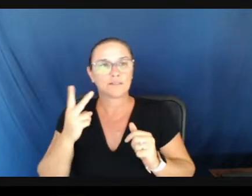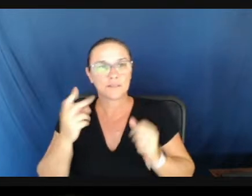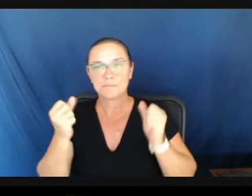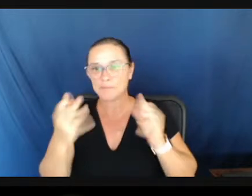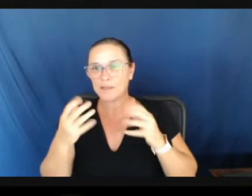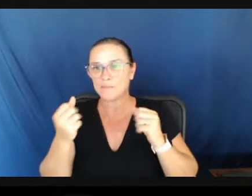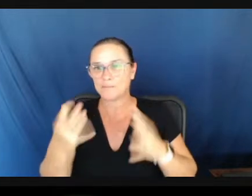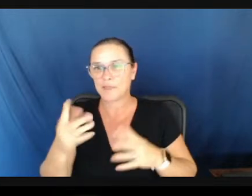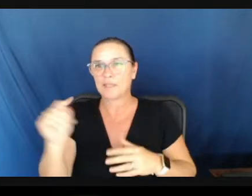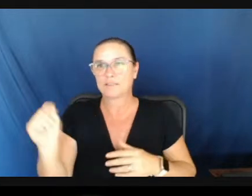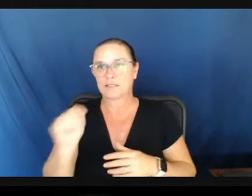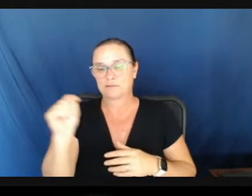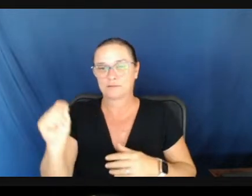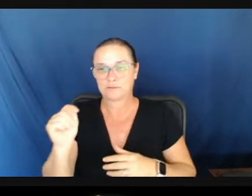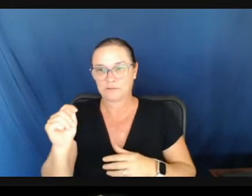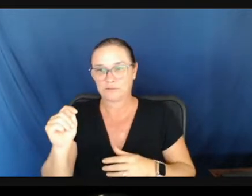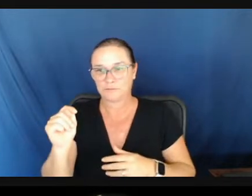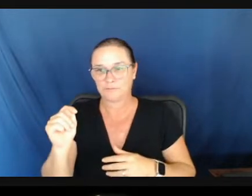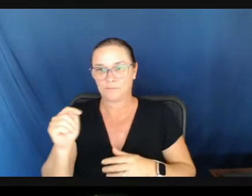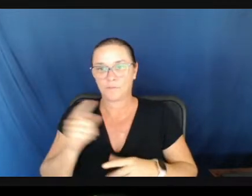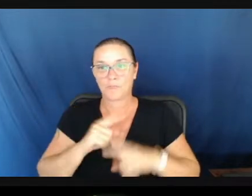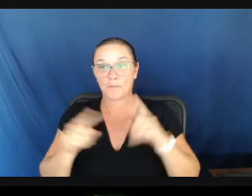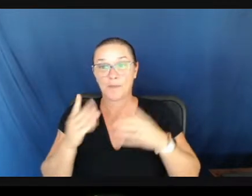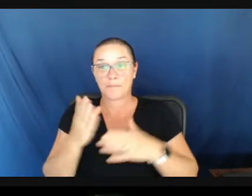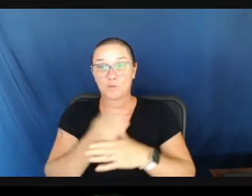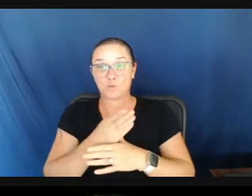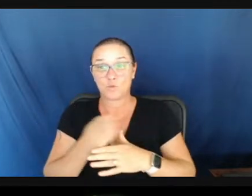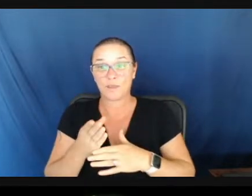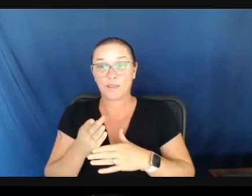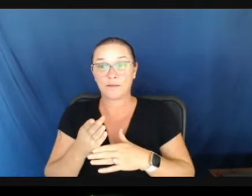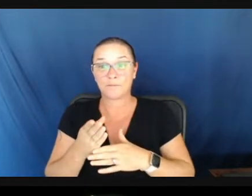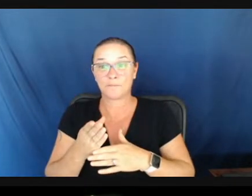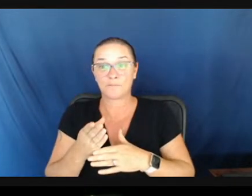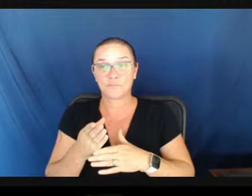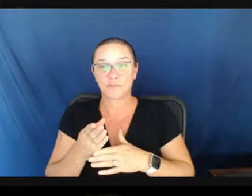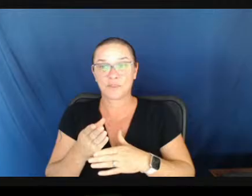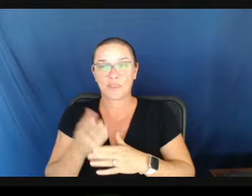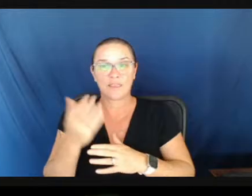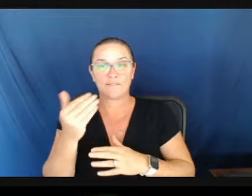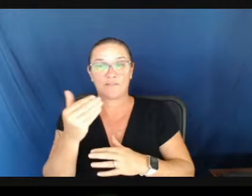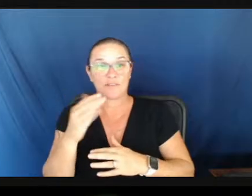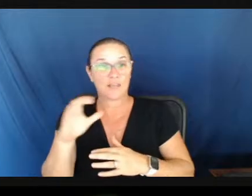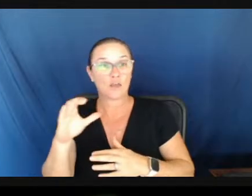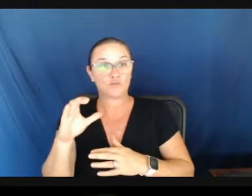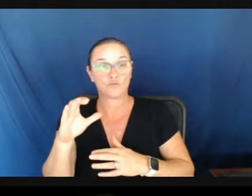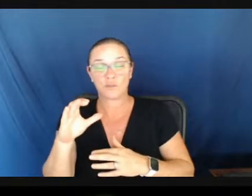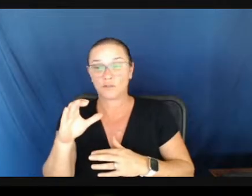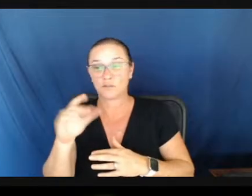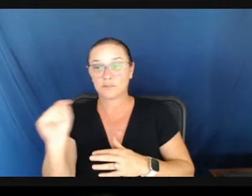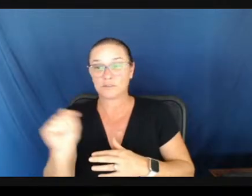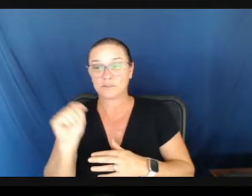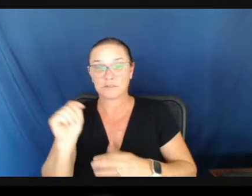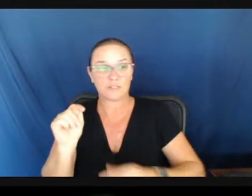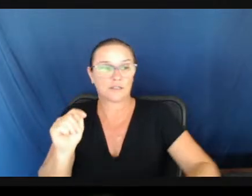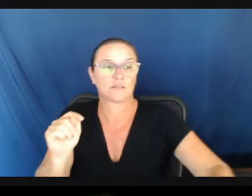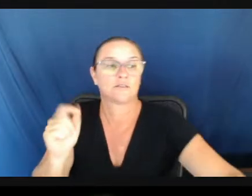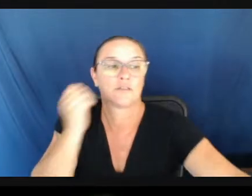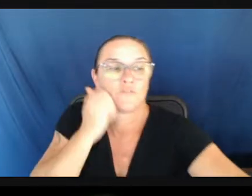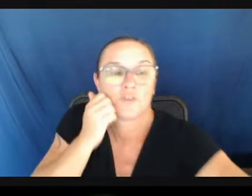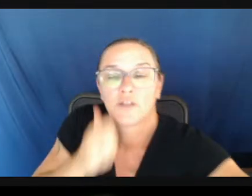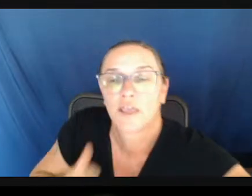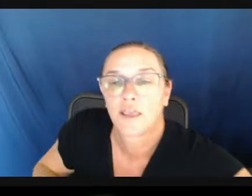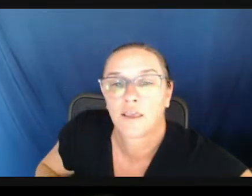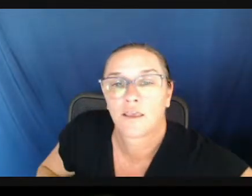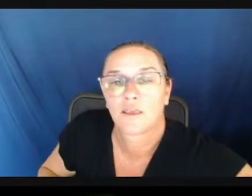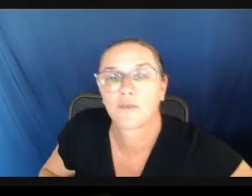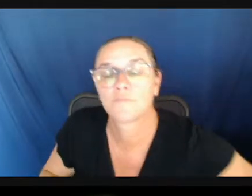tons. But in between here, 1,500 tons per day is what's put into this model. So if we get to a higher value, then you'd expect to